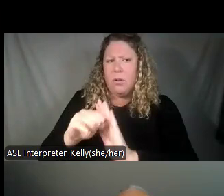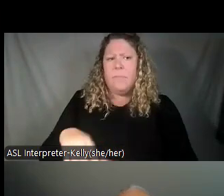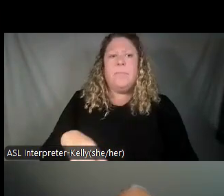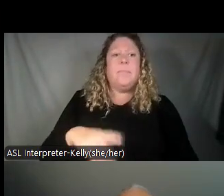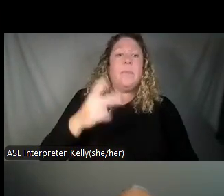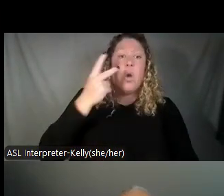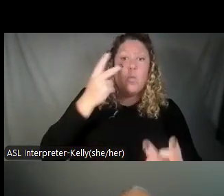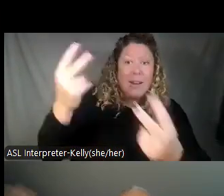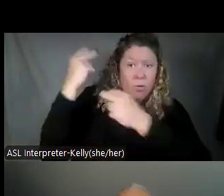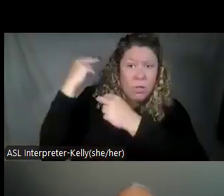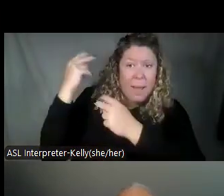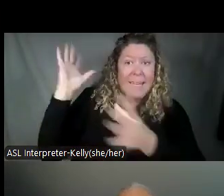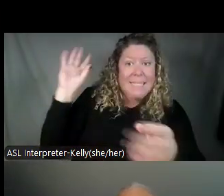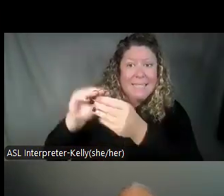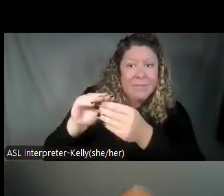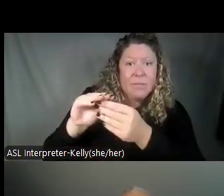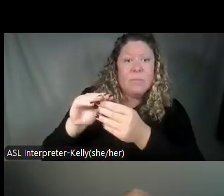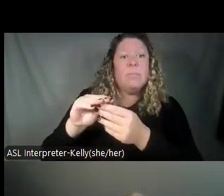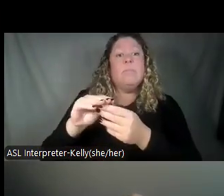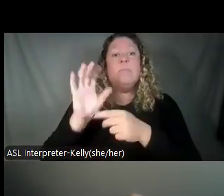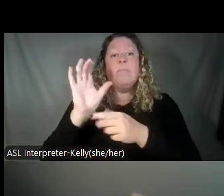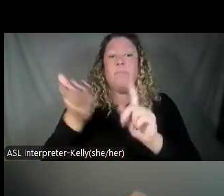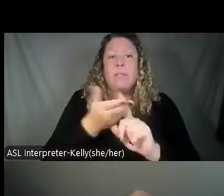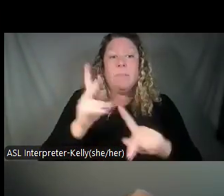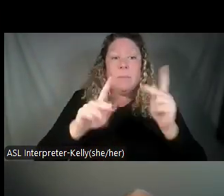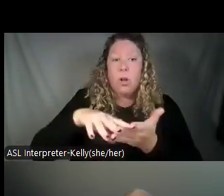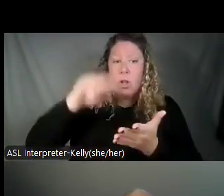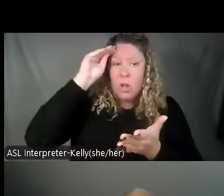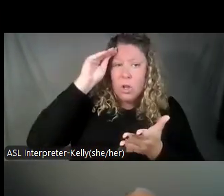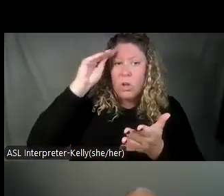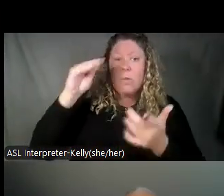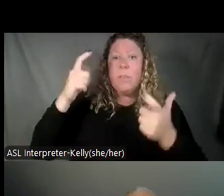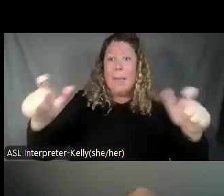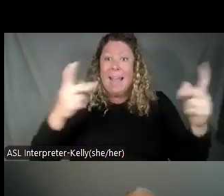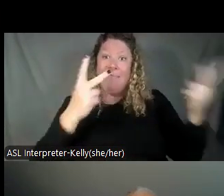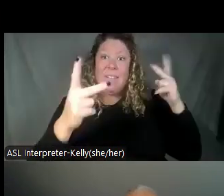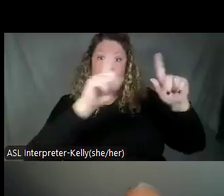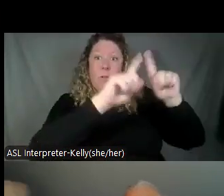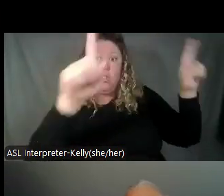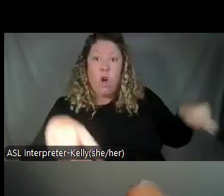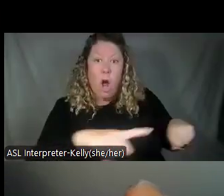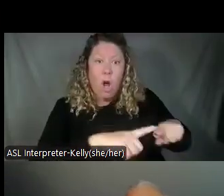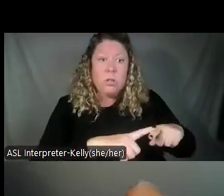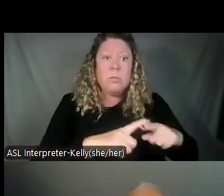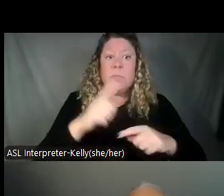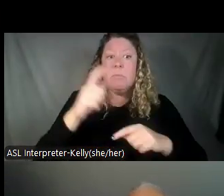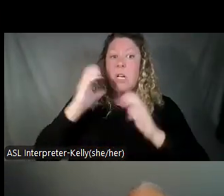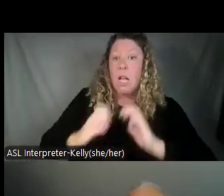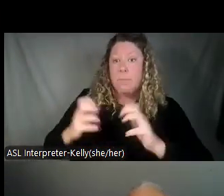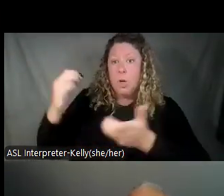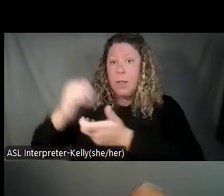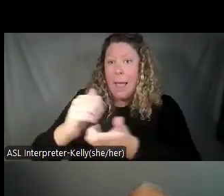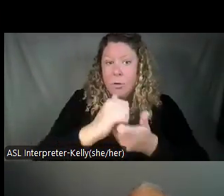getting people to learn, big visible charts, customer collaborations, and daily stand-up meetings result in a